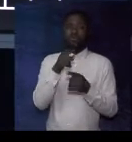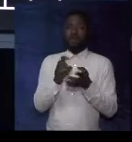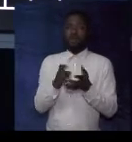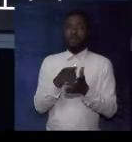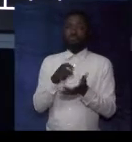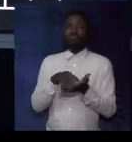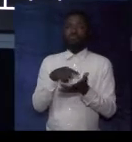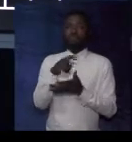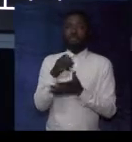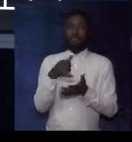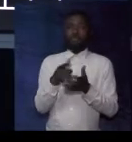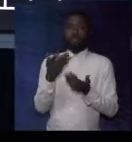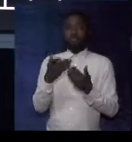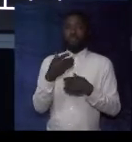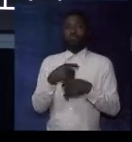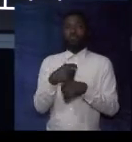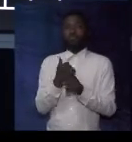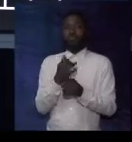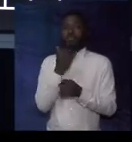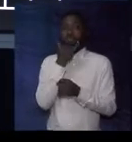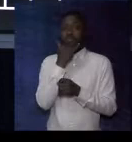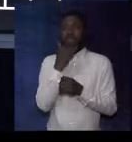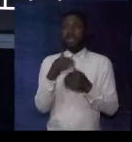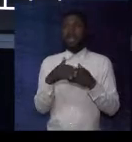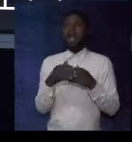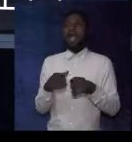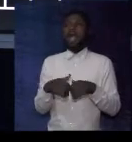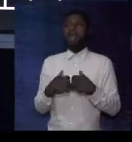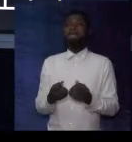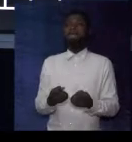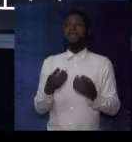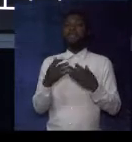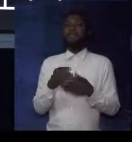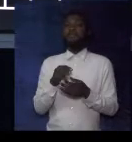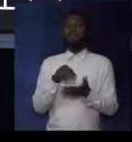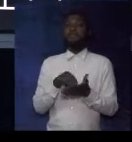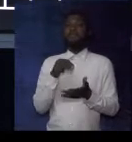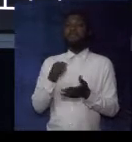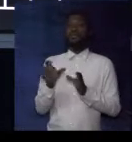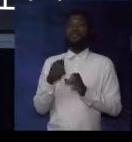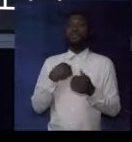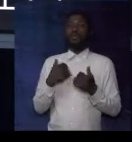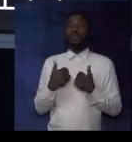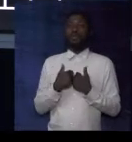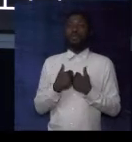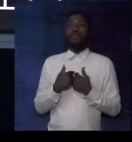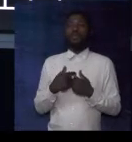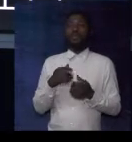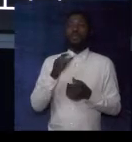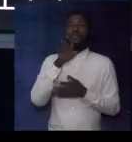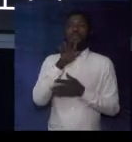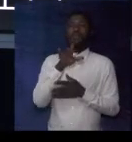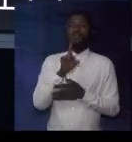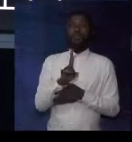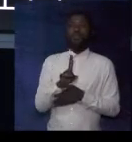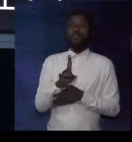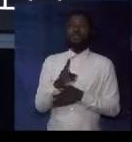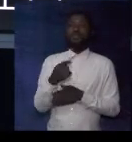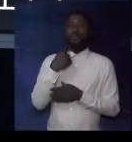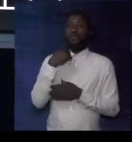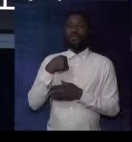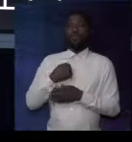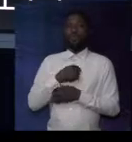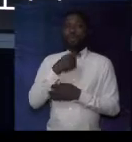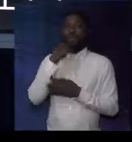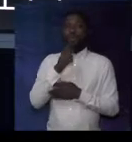jump thousand, you may make mistake. Now, how many million do we have? We have 51 million.